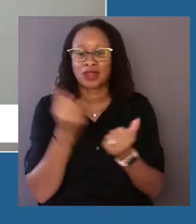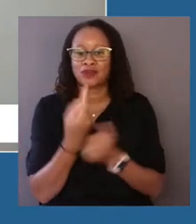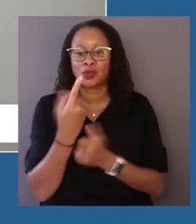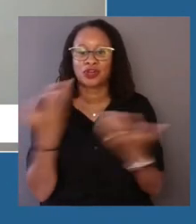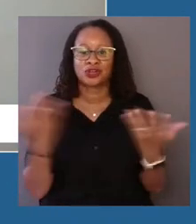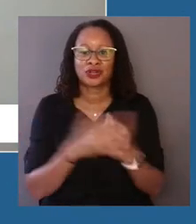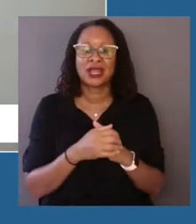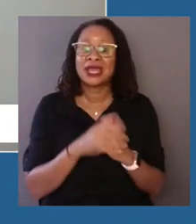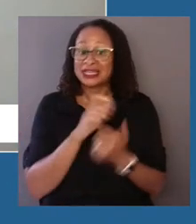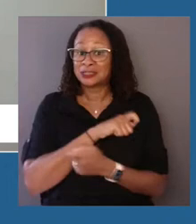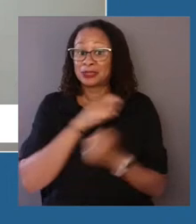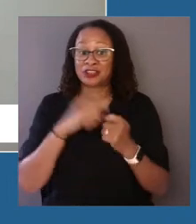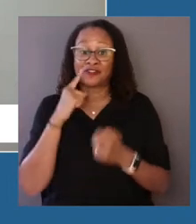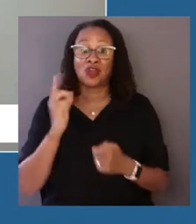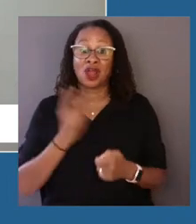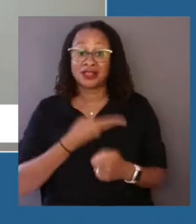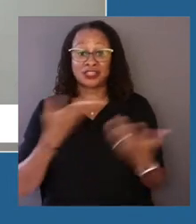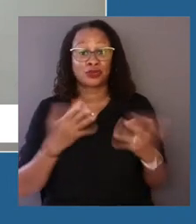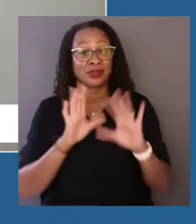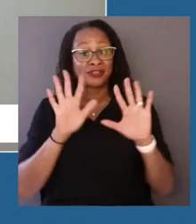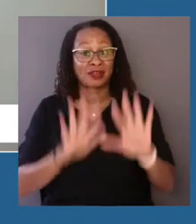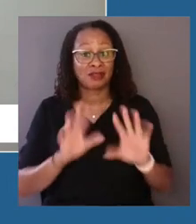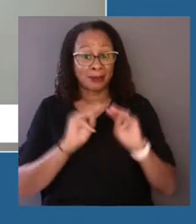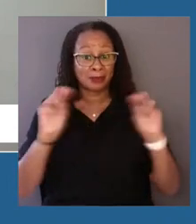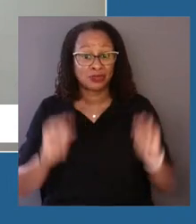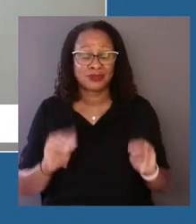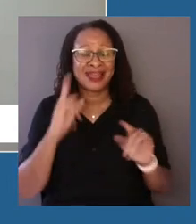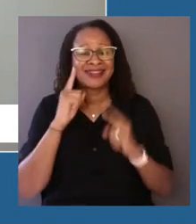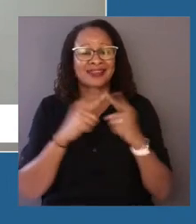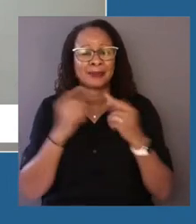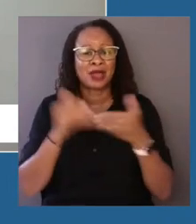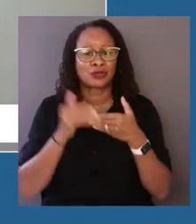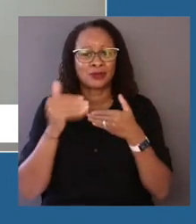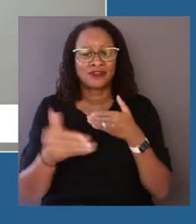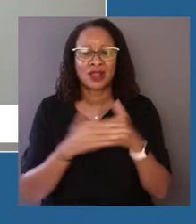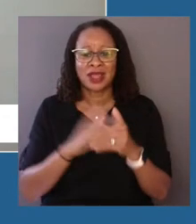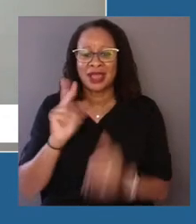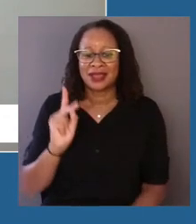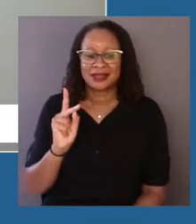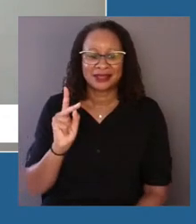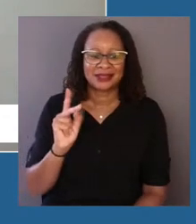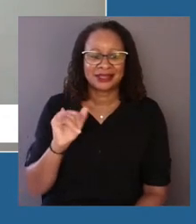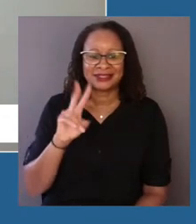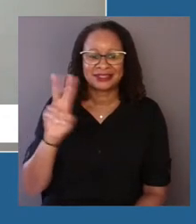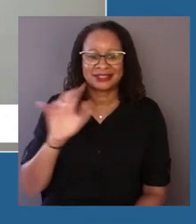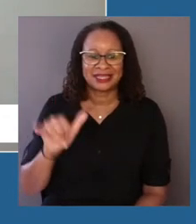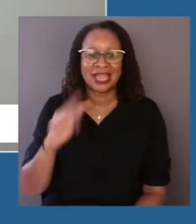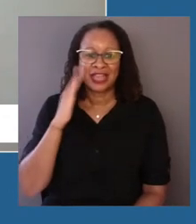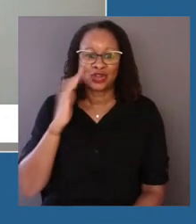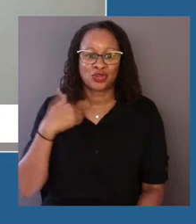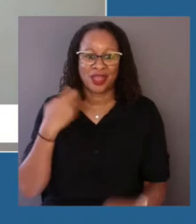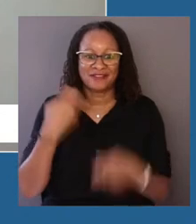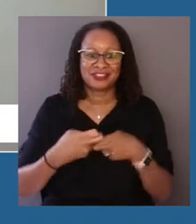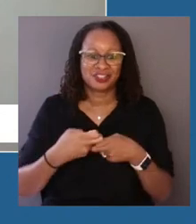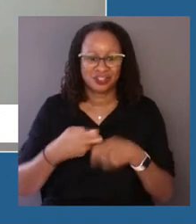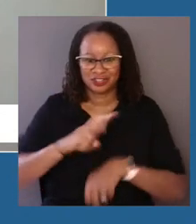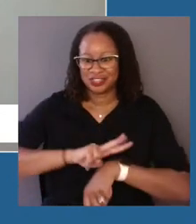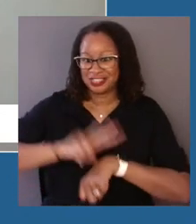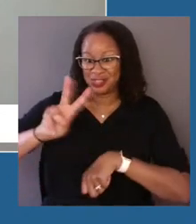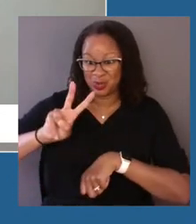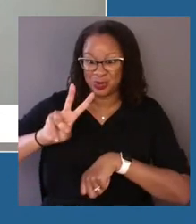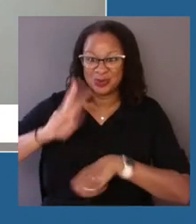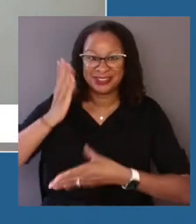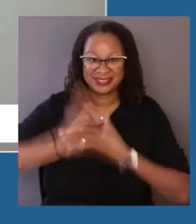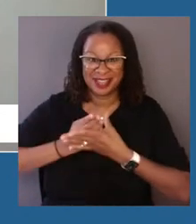the Climate Museum, and thinking about how we move forward. Kizzy, I know you have a hard stop at 2 Eastern, so I wanna ask you